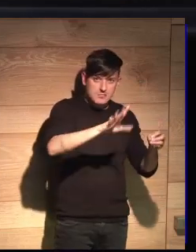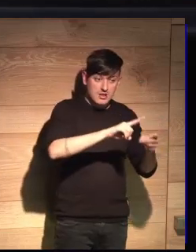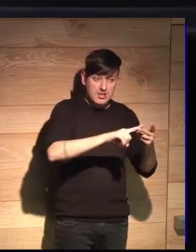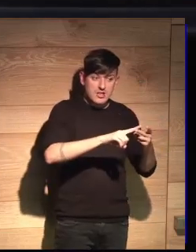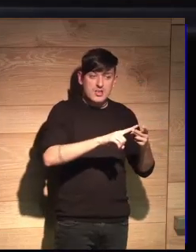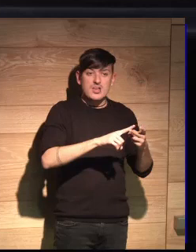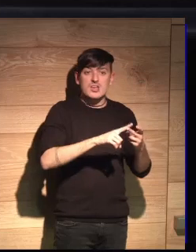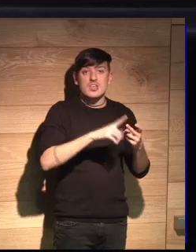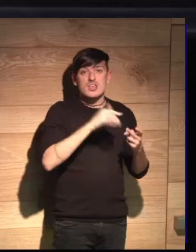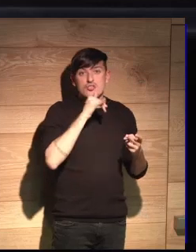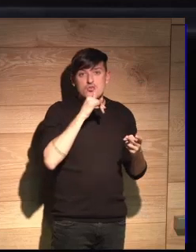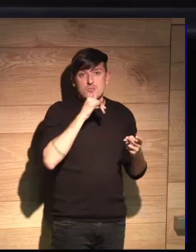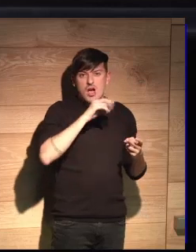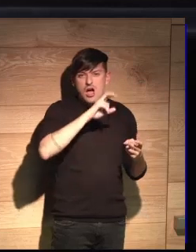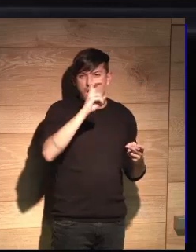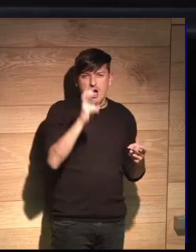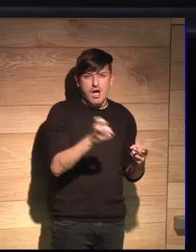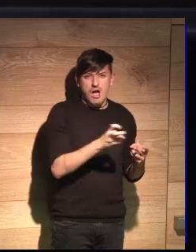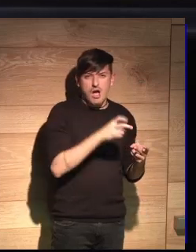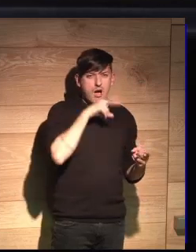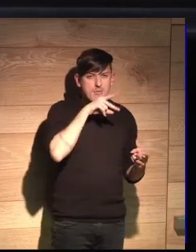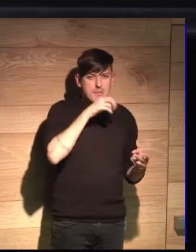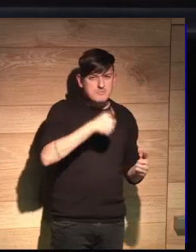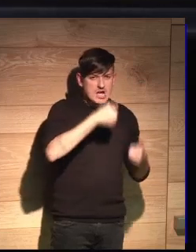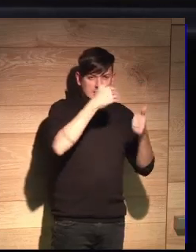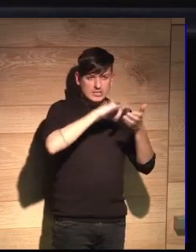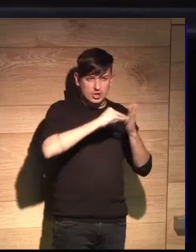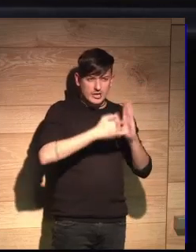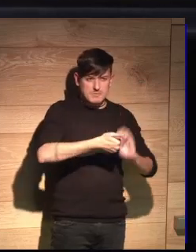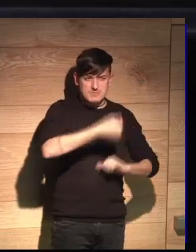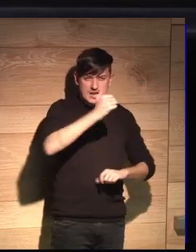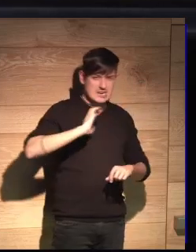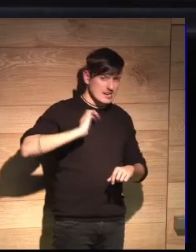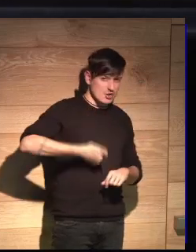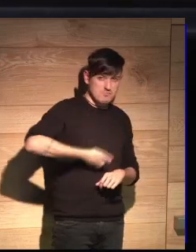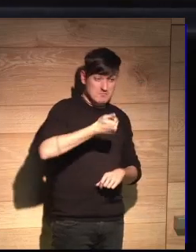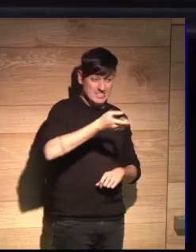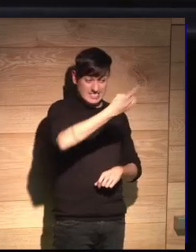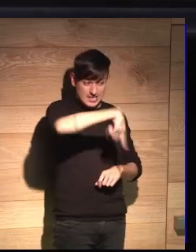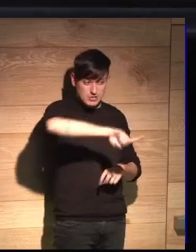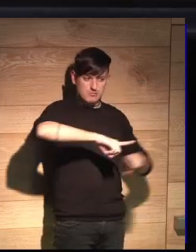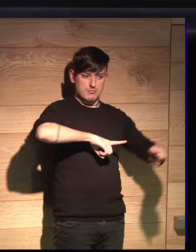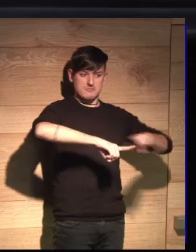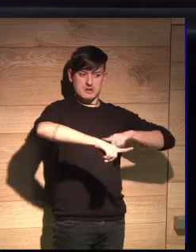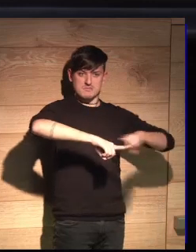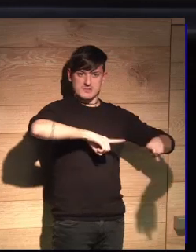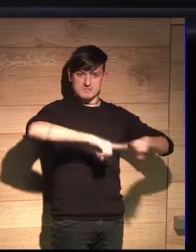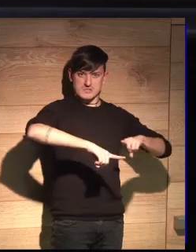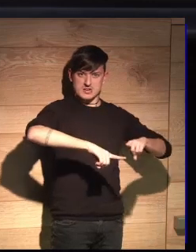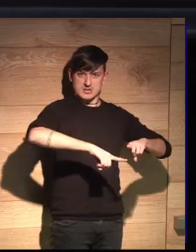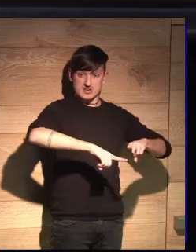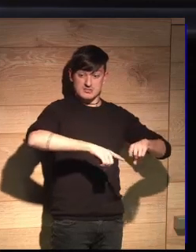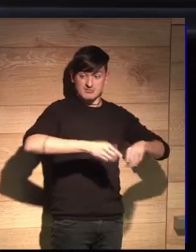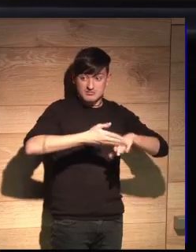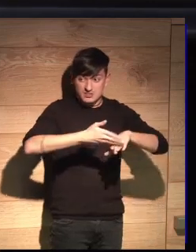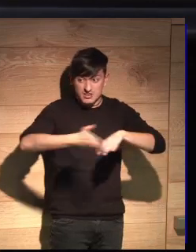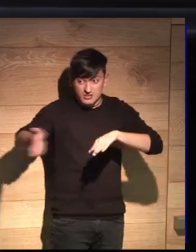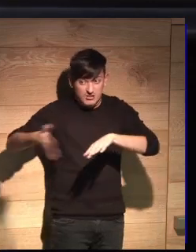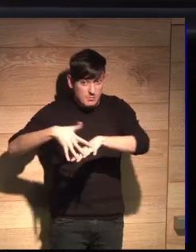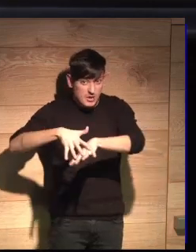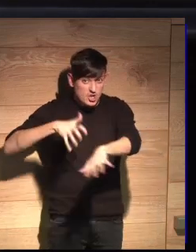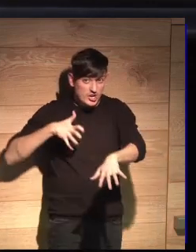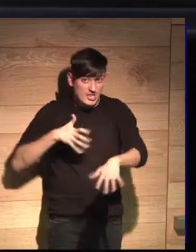education, they will talk more languages, they will have better computers, better technology, and they will be richer, and they will be the ones in charge. And everybody